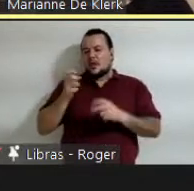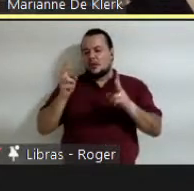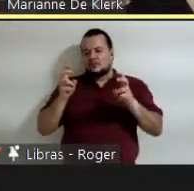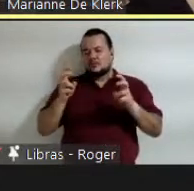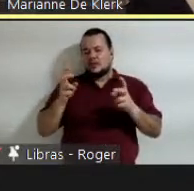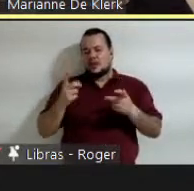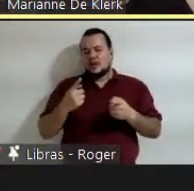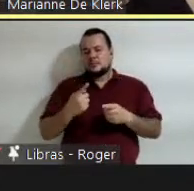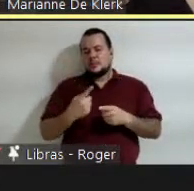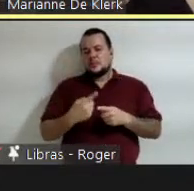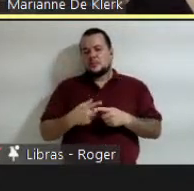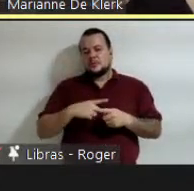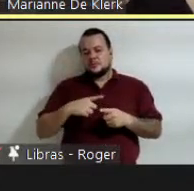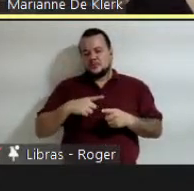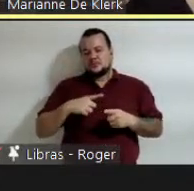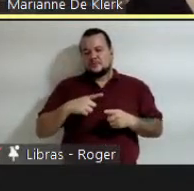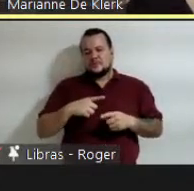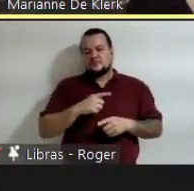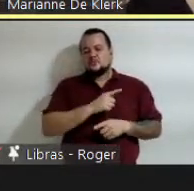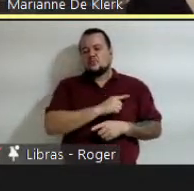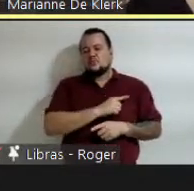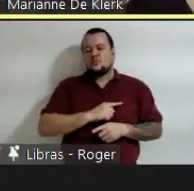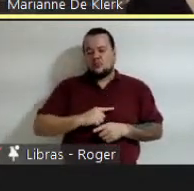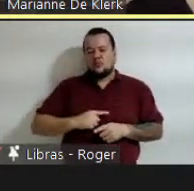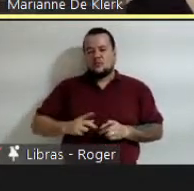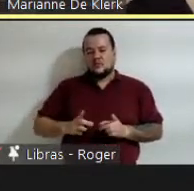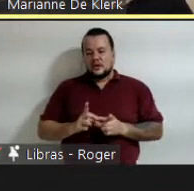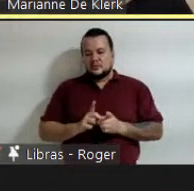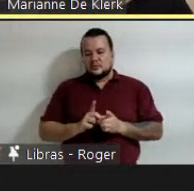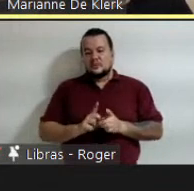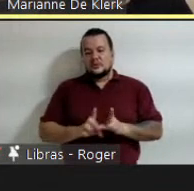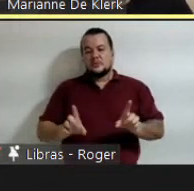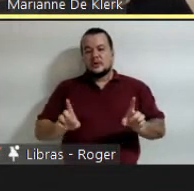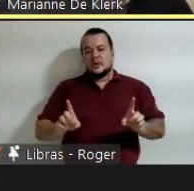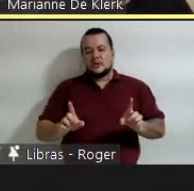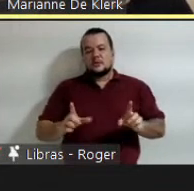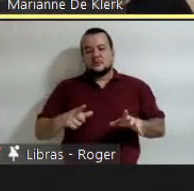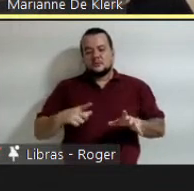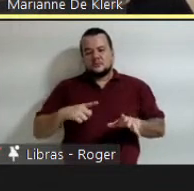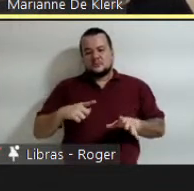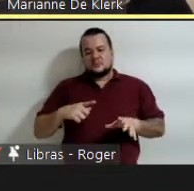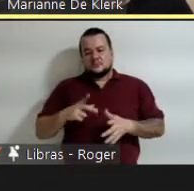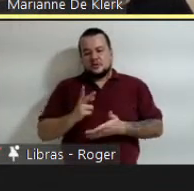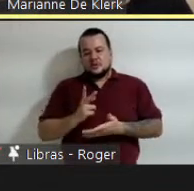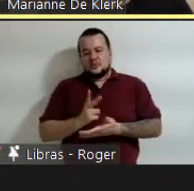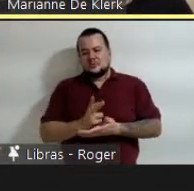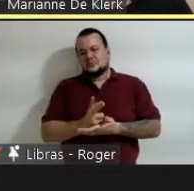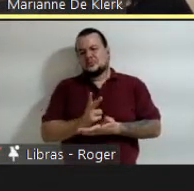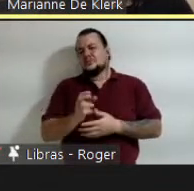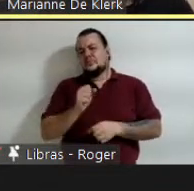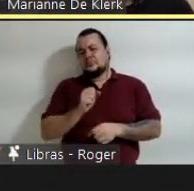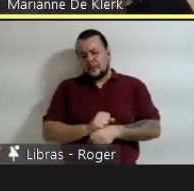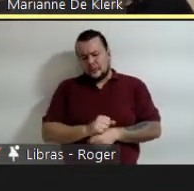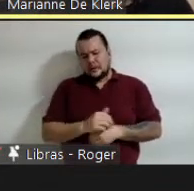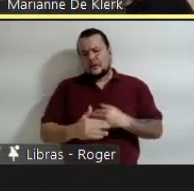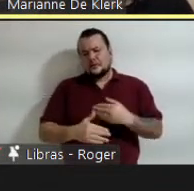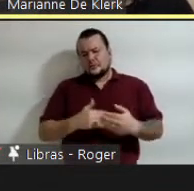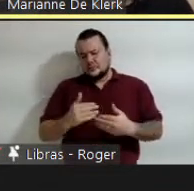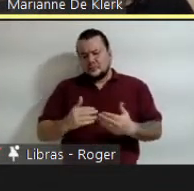has largely remained stagnant in terms of development. A few projects done by the state, and the private